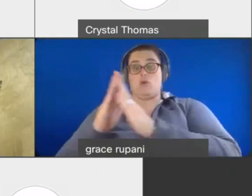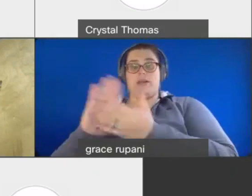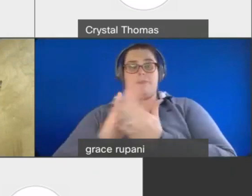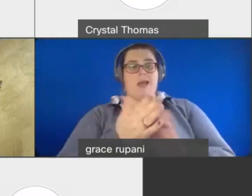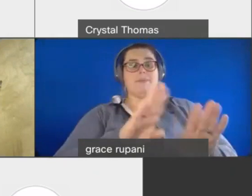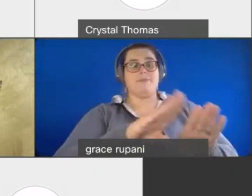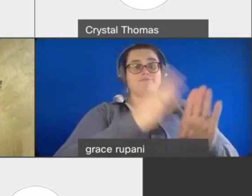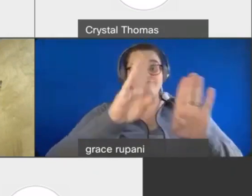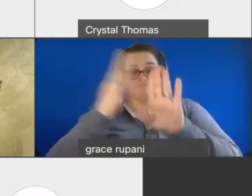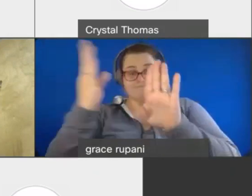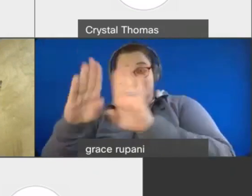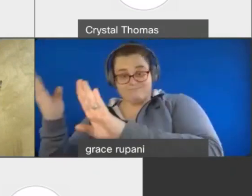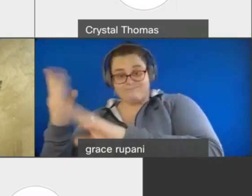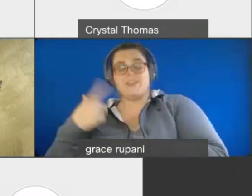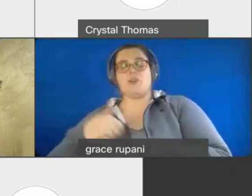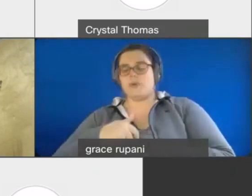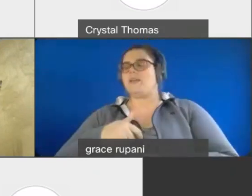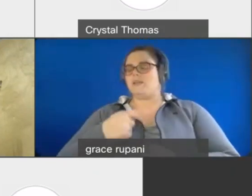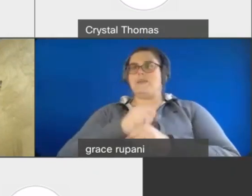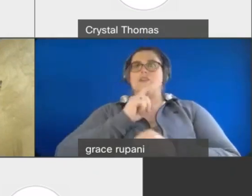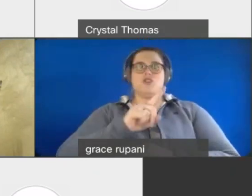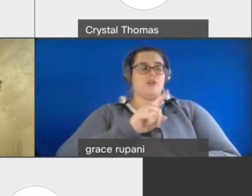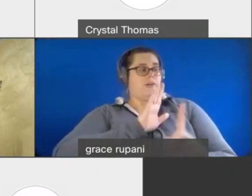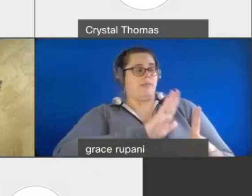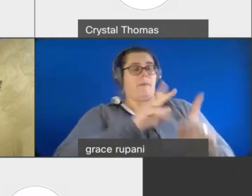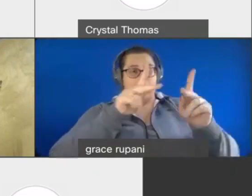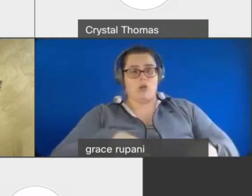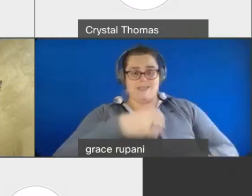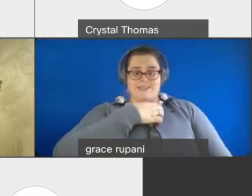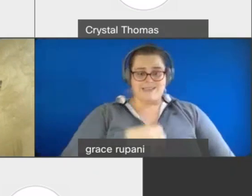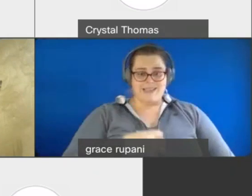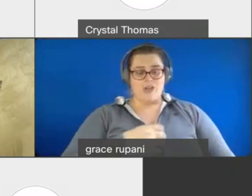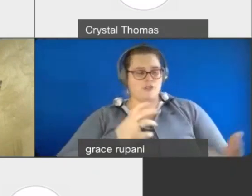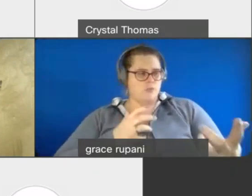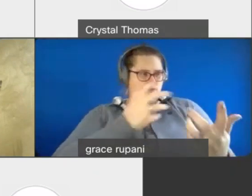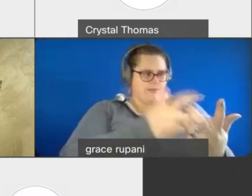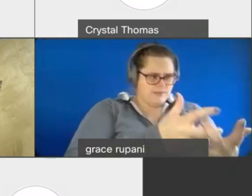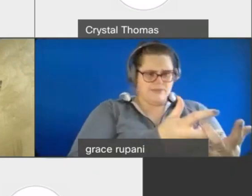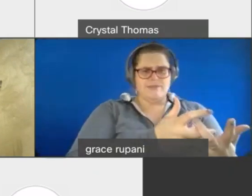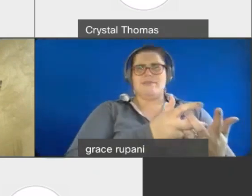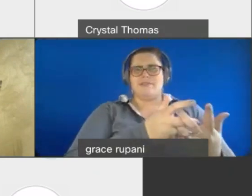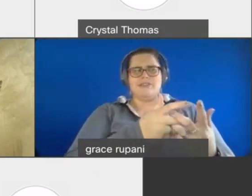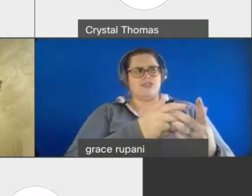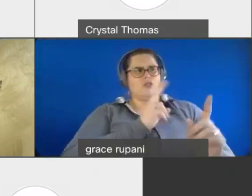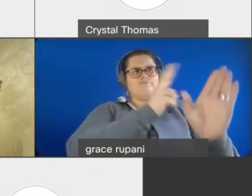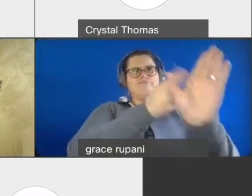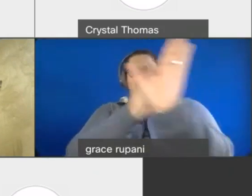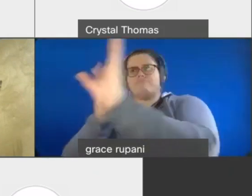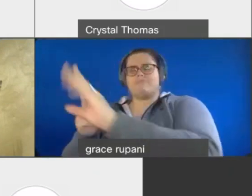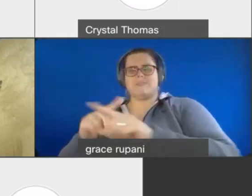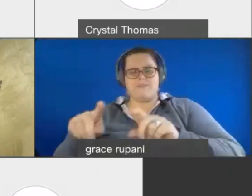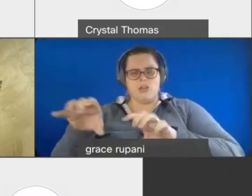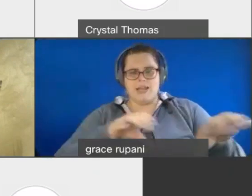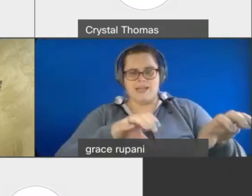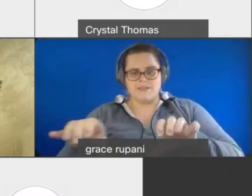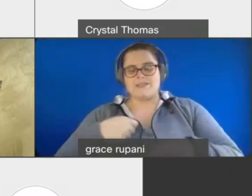desires. We continue to monitor the status at community parks, recreation centers, museums, and other areas of interest people may want to